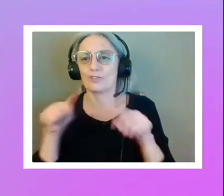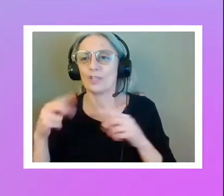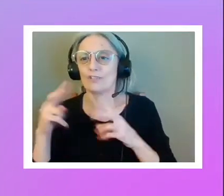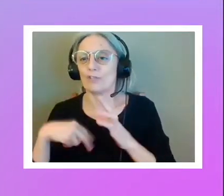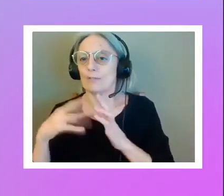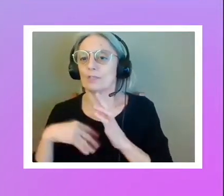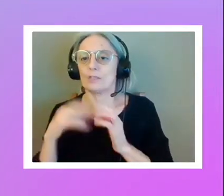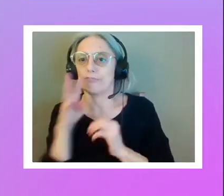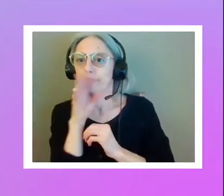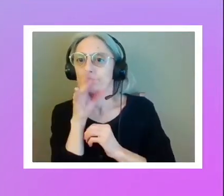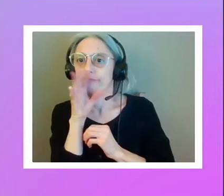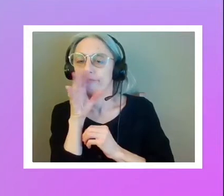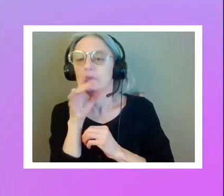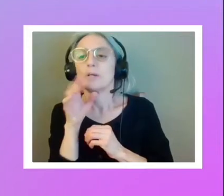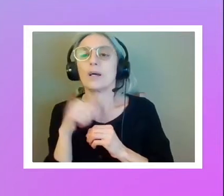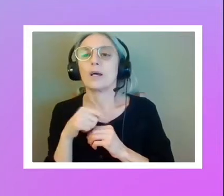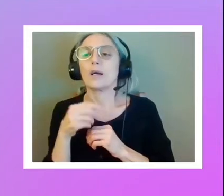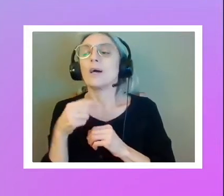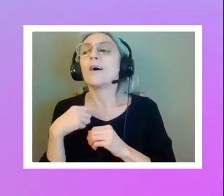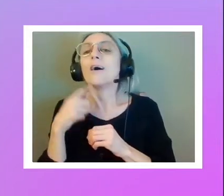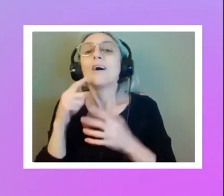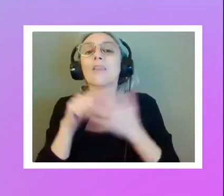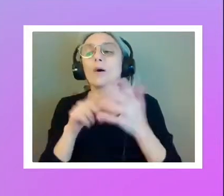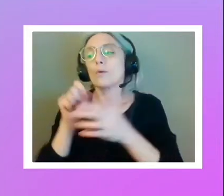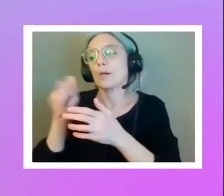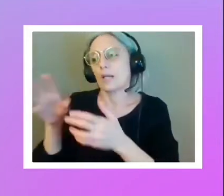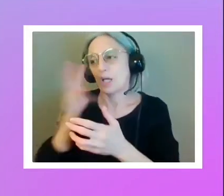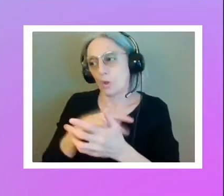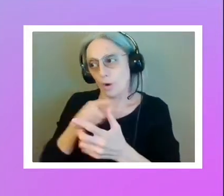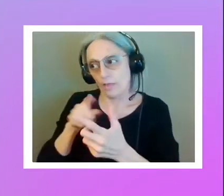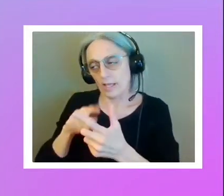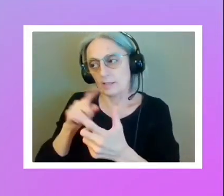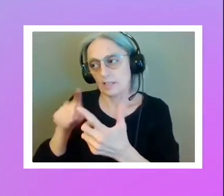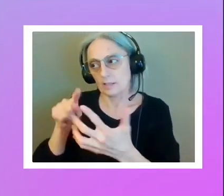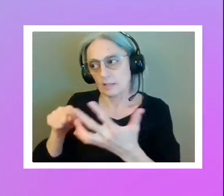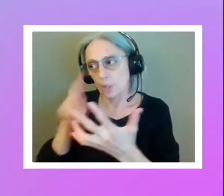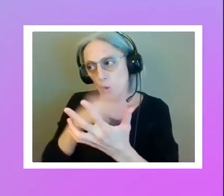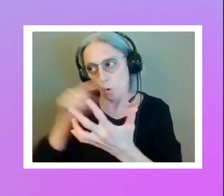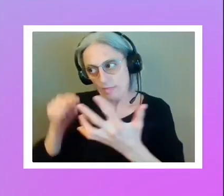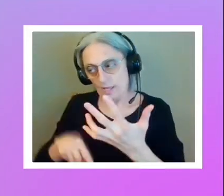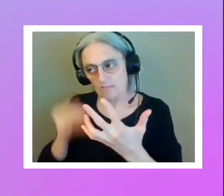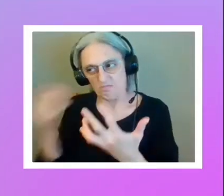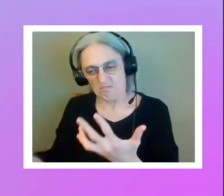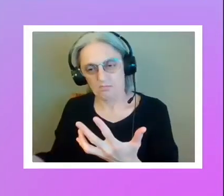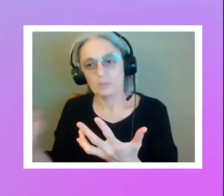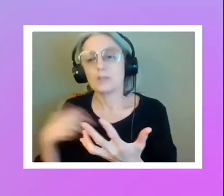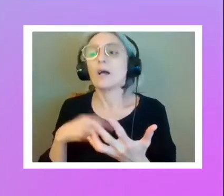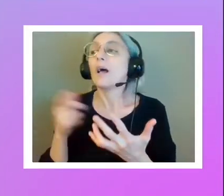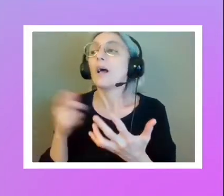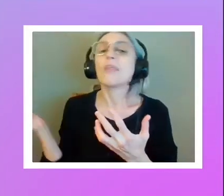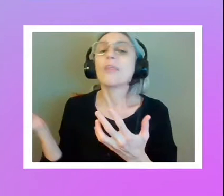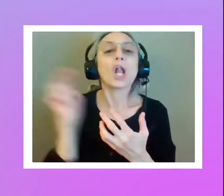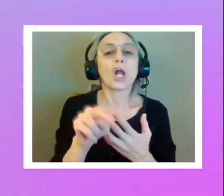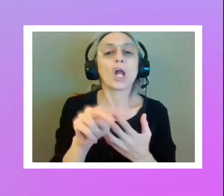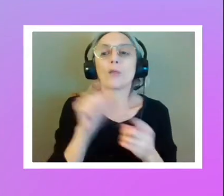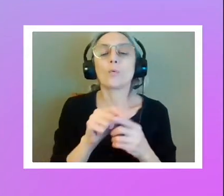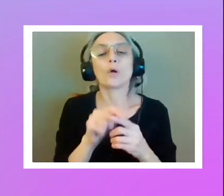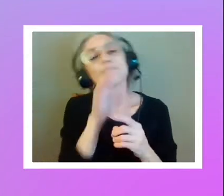ignore all of that and just go on straight to where the words are. We want to give a nice, smooth